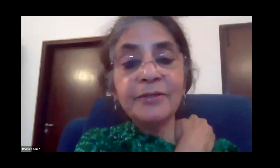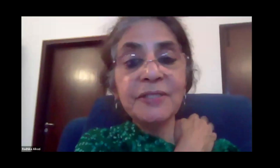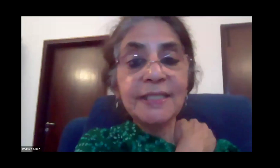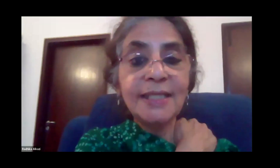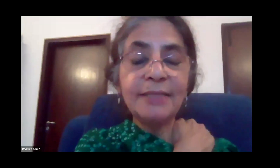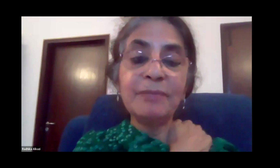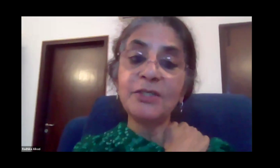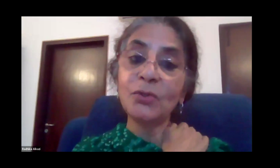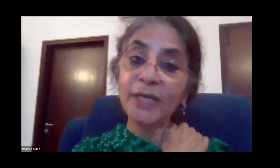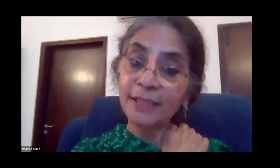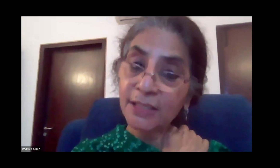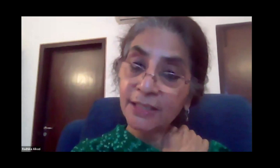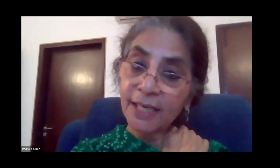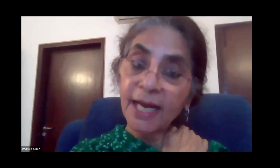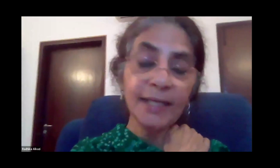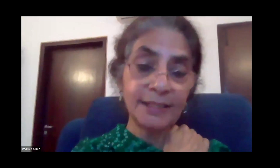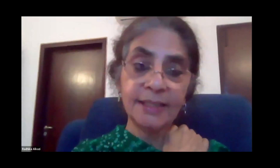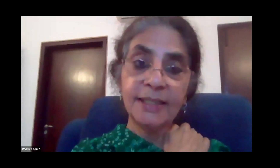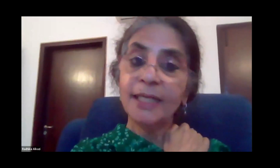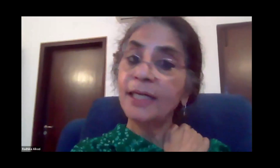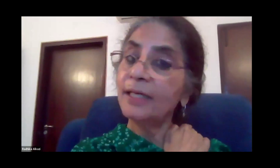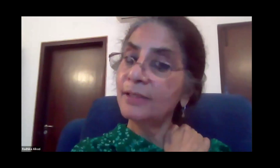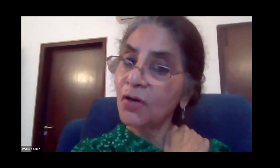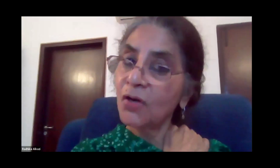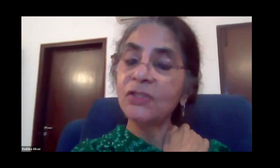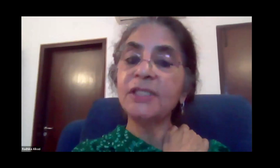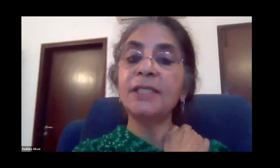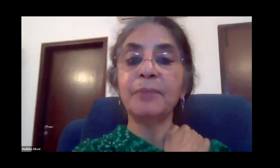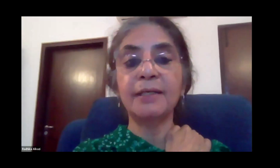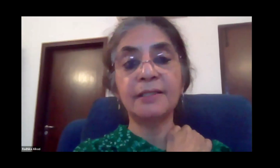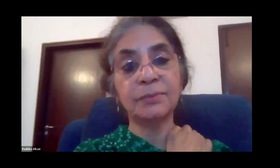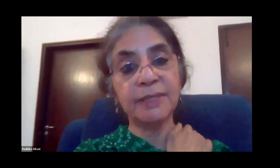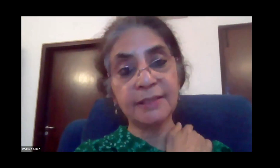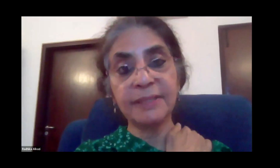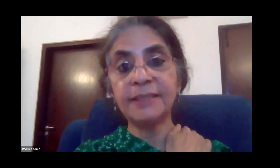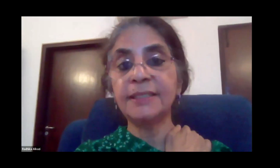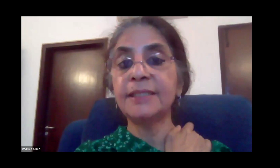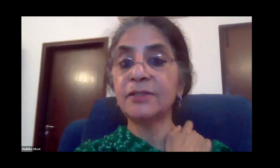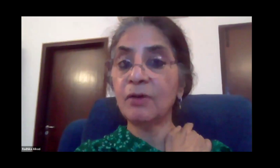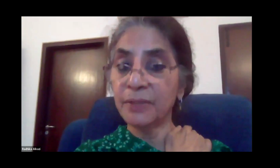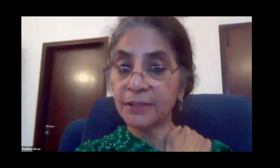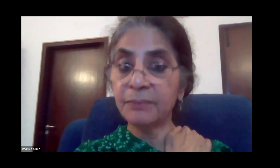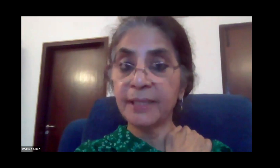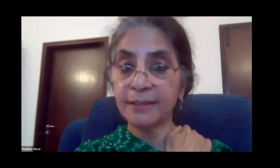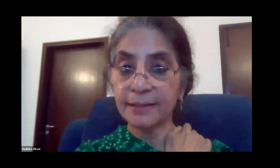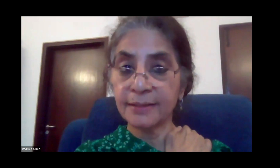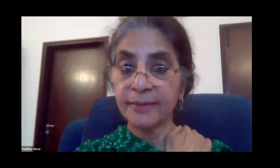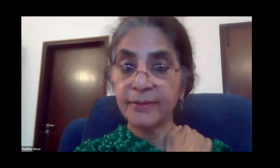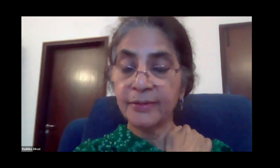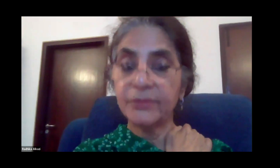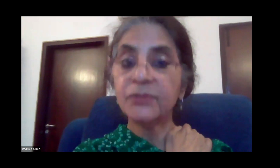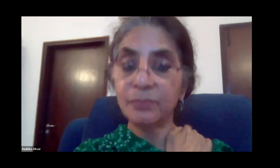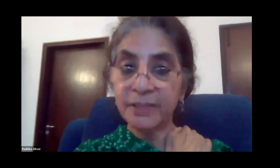Firstly, just like to say that please look at the JJ Act. It does not see parents with disabilities as competent